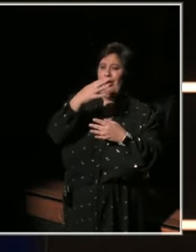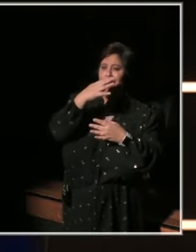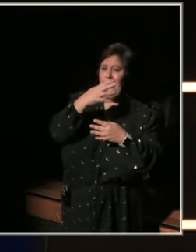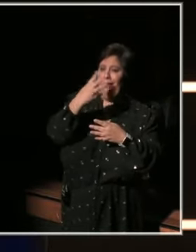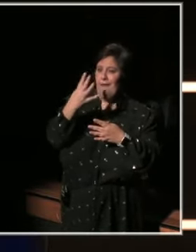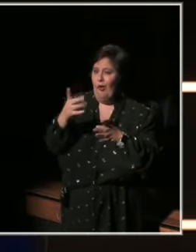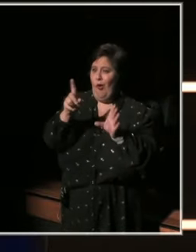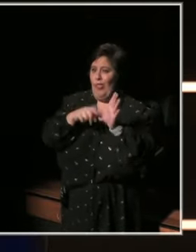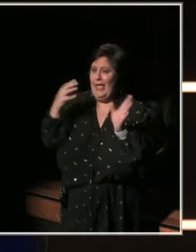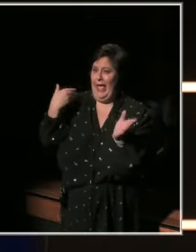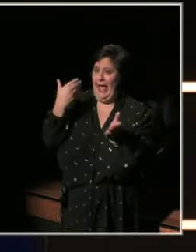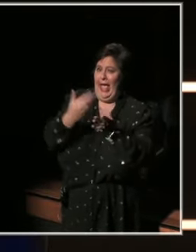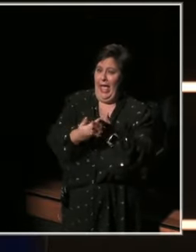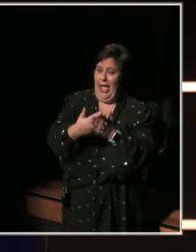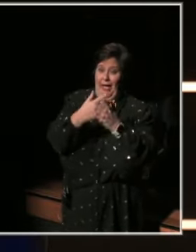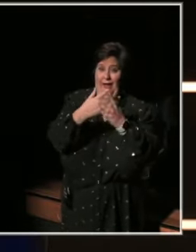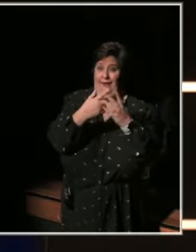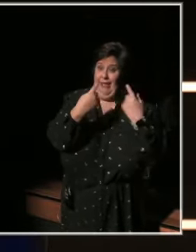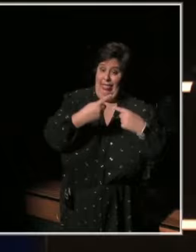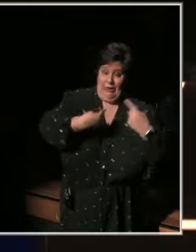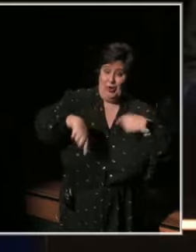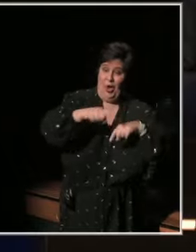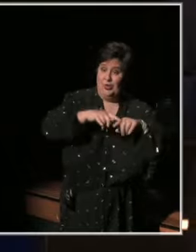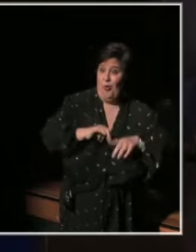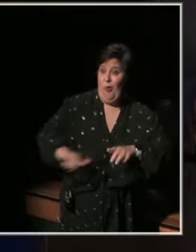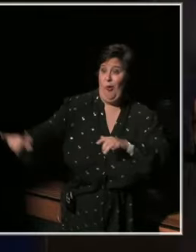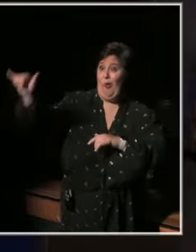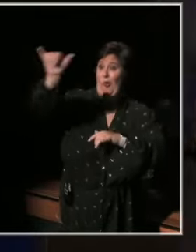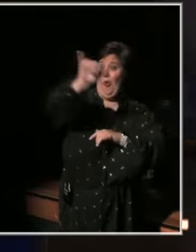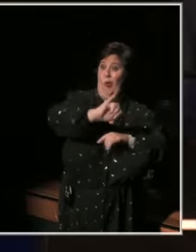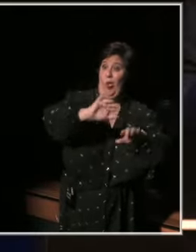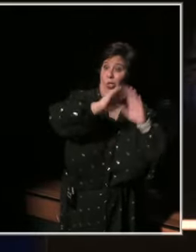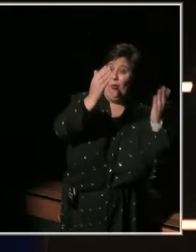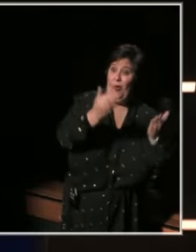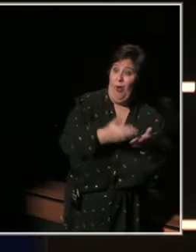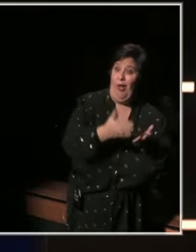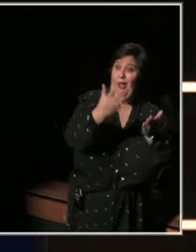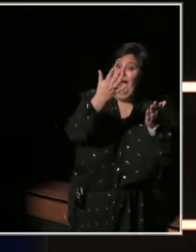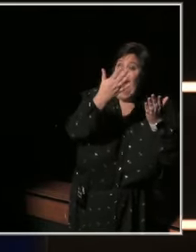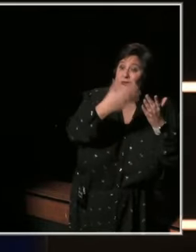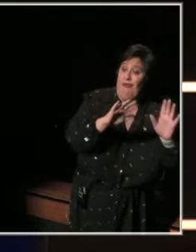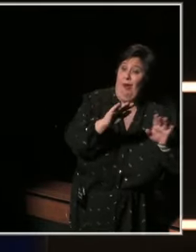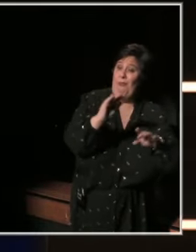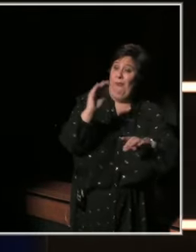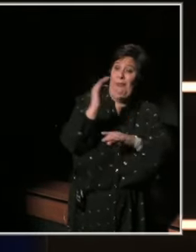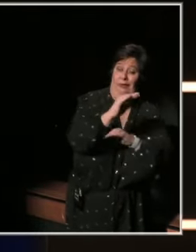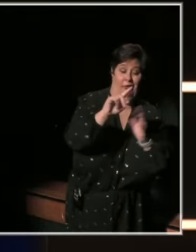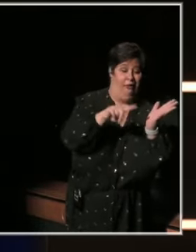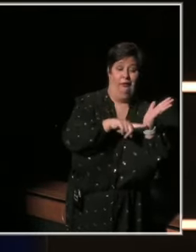year allowed us to take him all around the world, from the tropics to the...